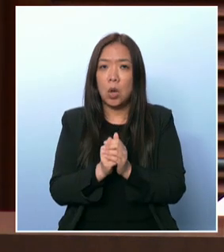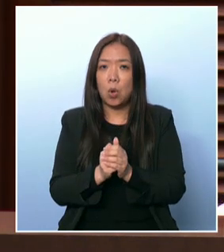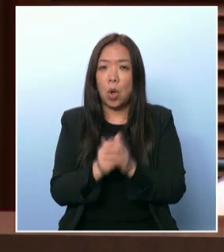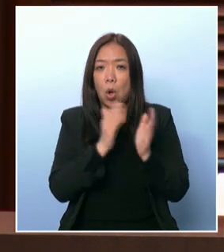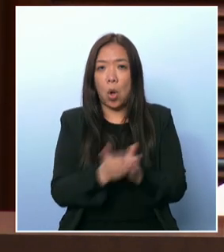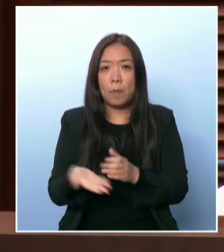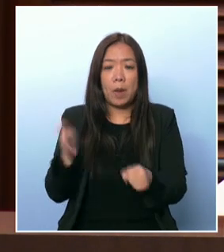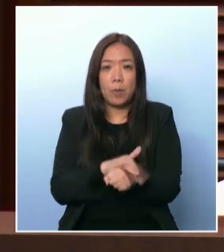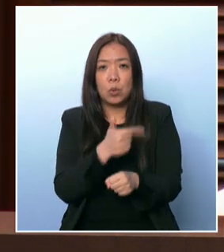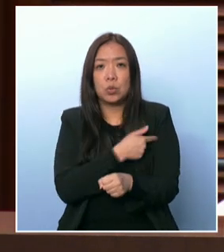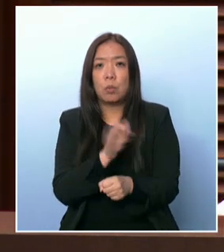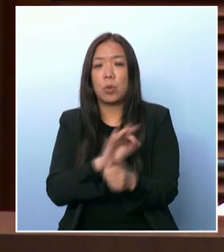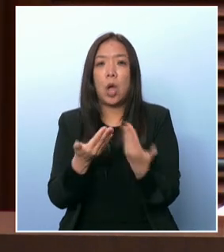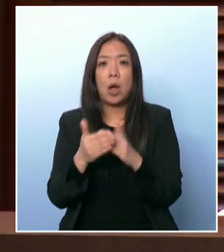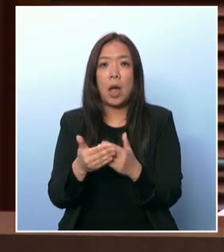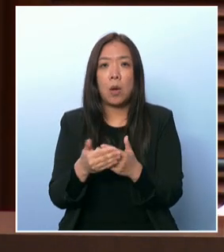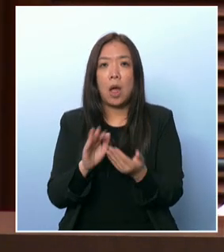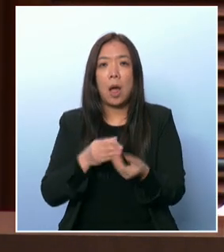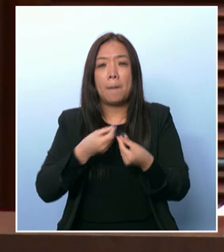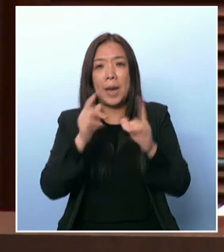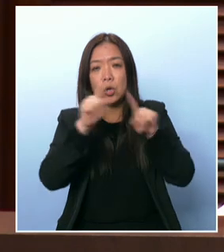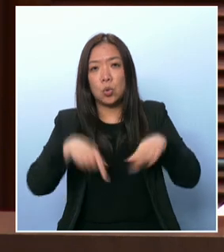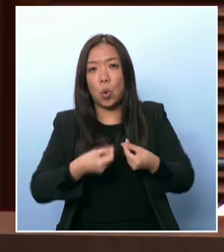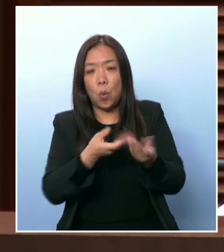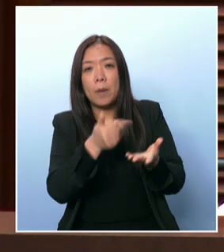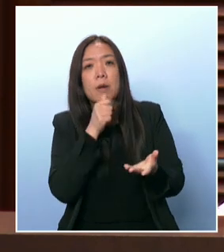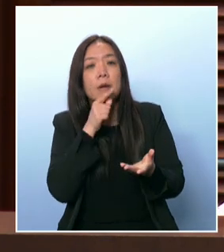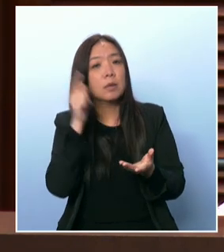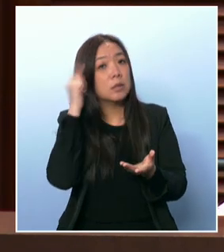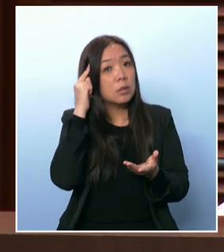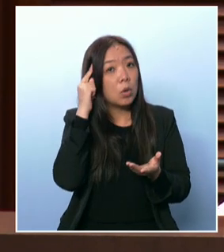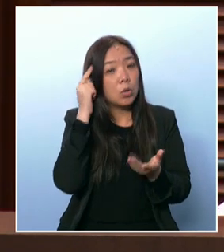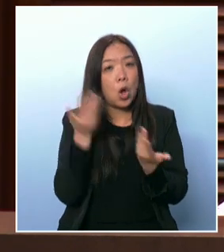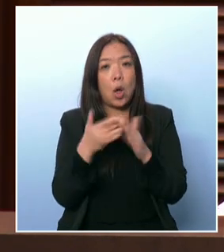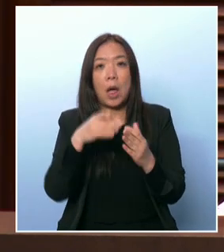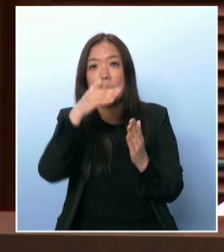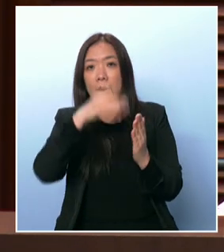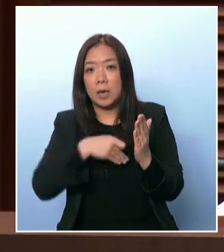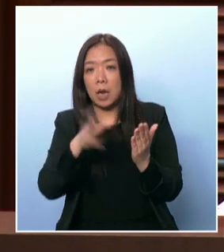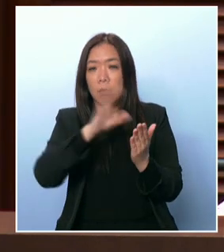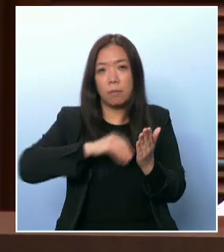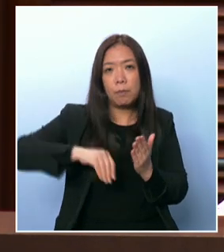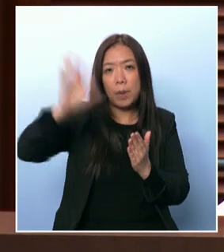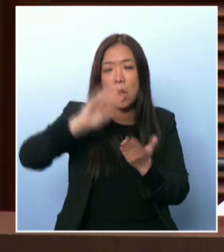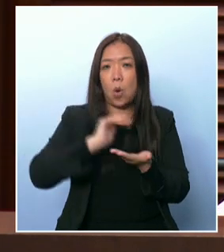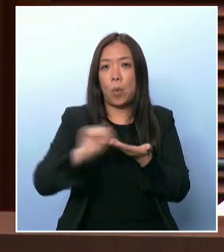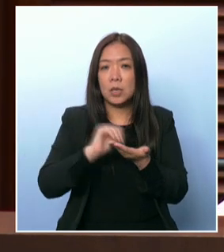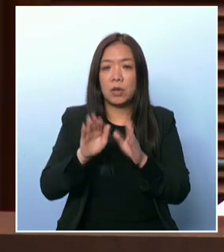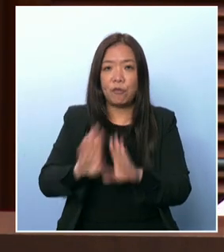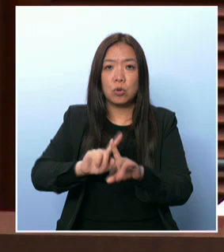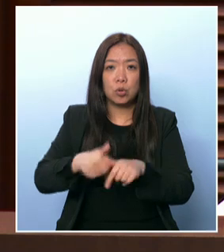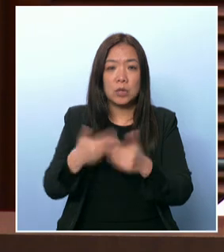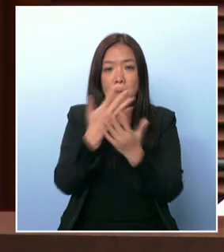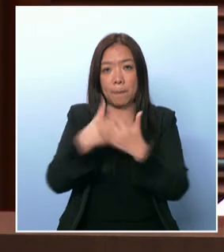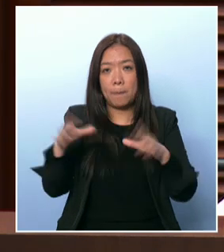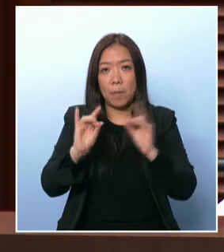the Department of Health will request schools which will not arrange outreach vaccination activities to issue a